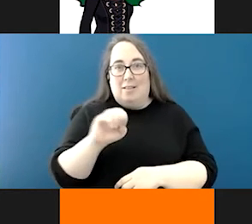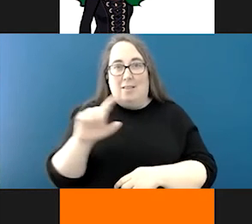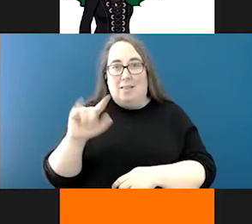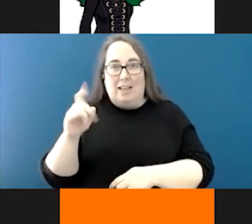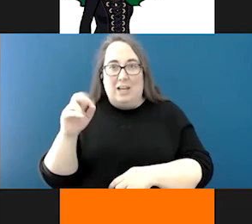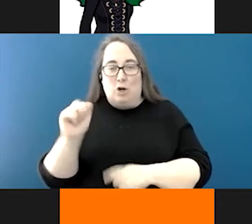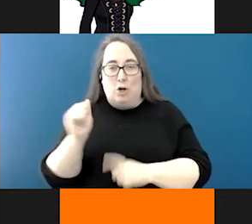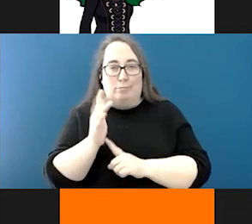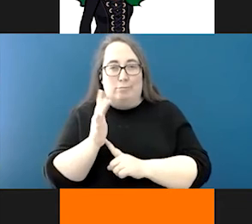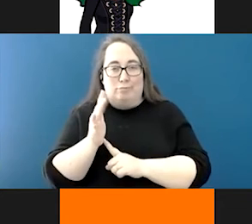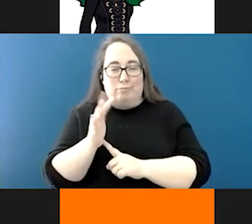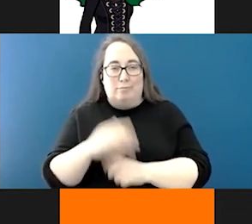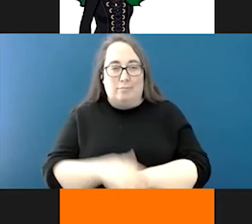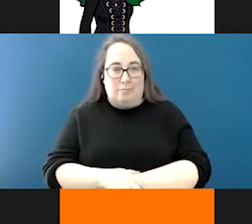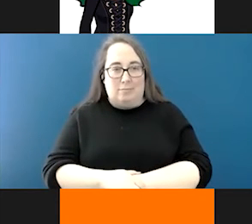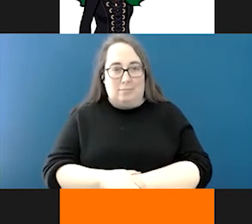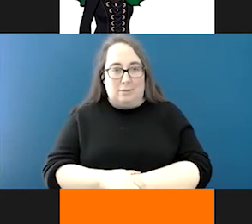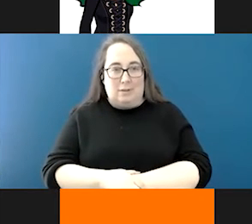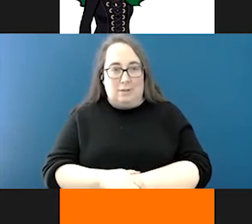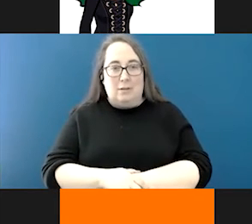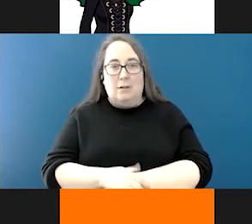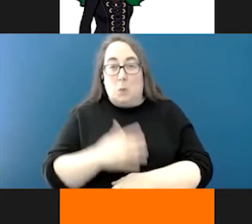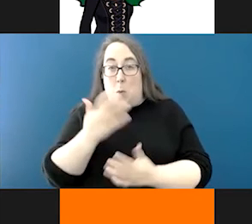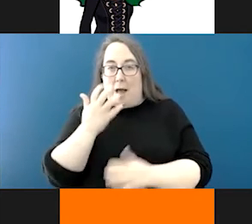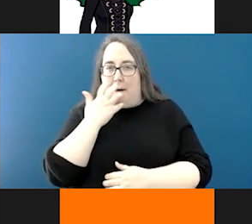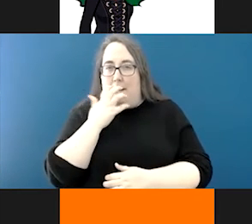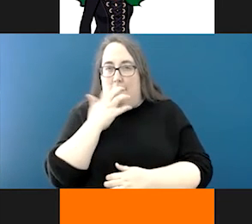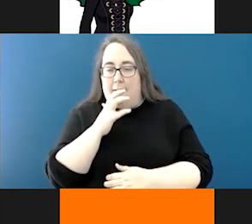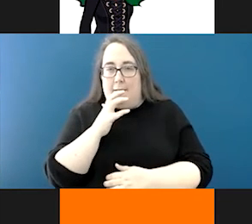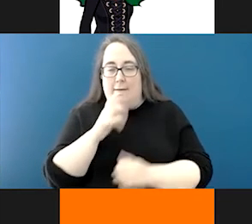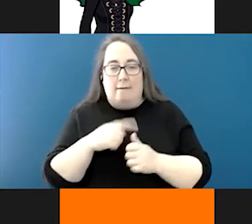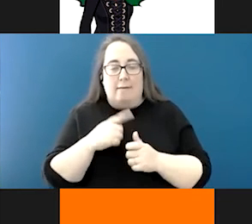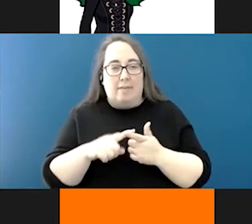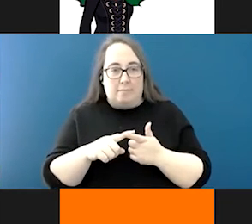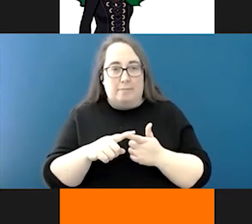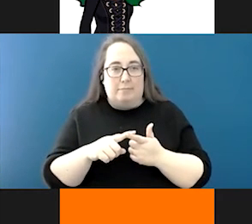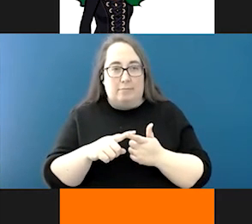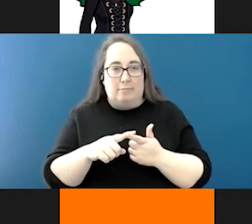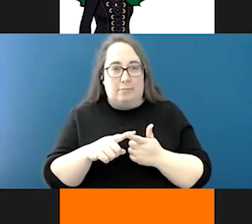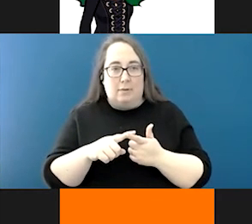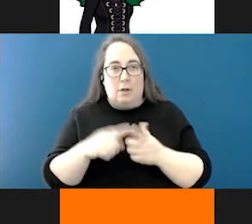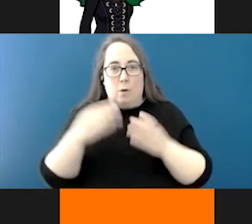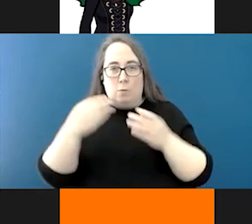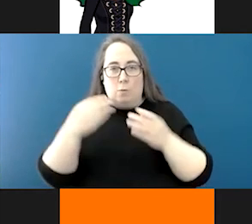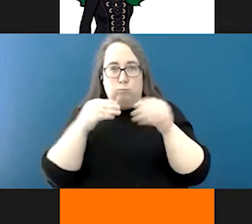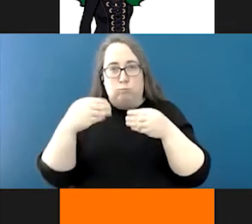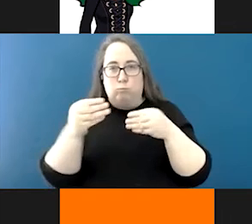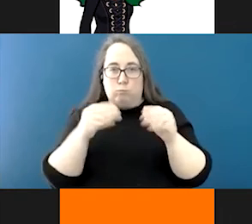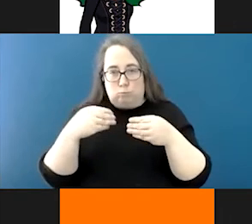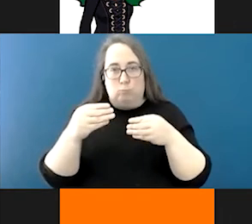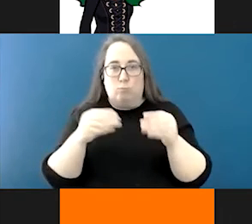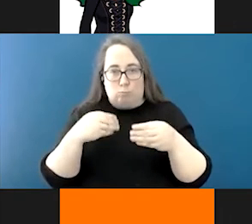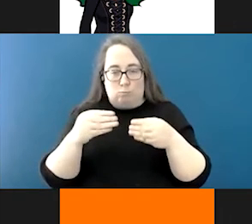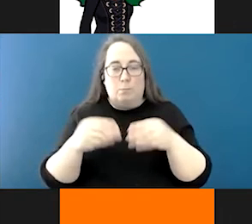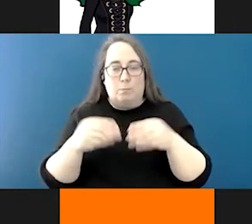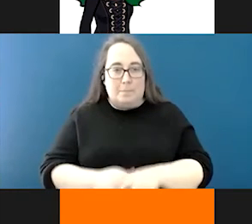So all we need is just to heat it up, because then it becomes malleable, like more formable,